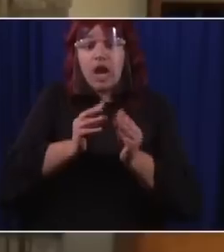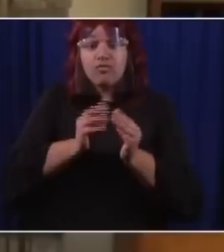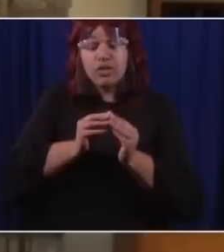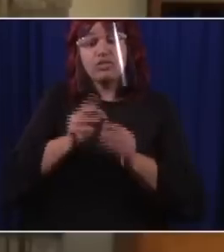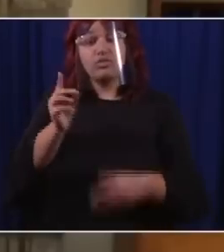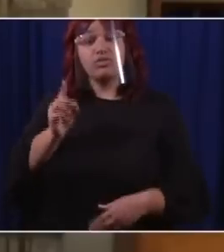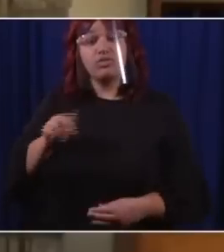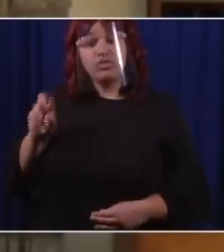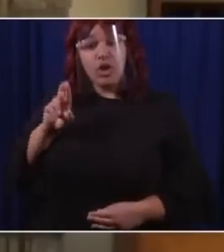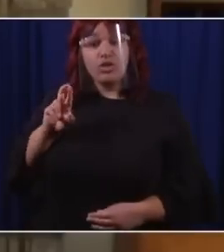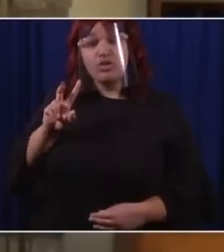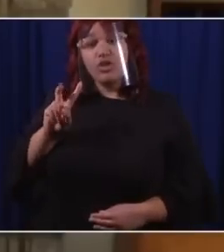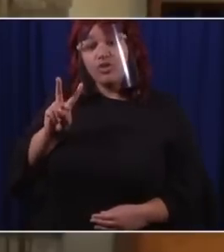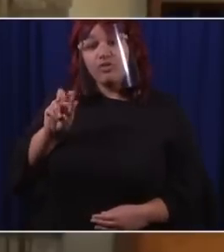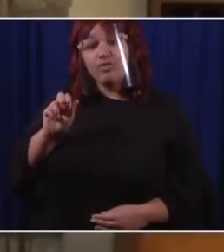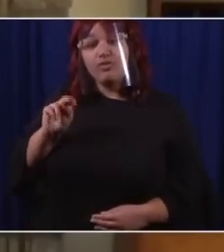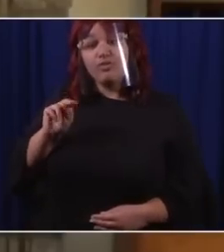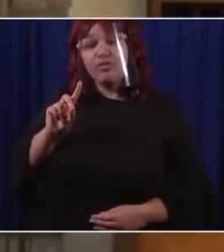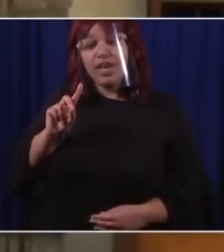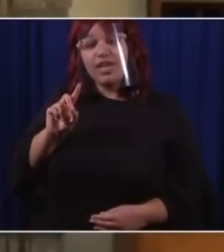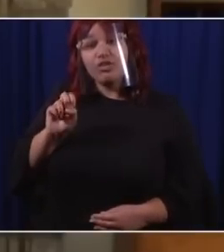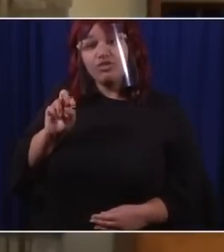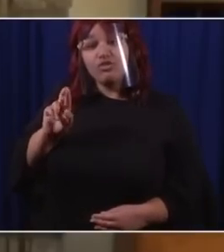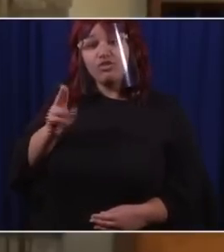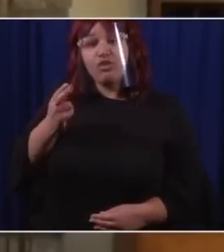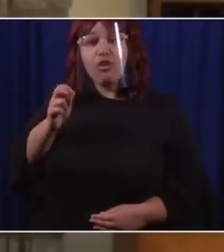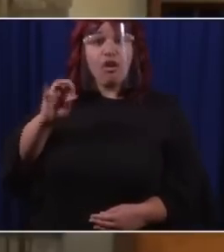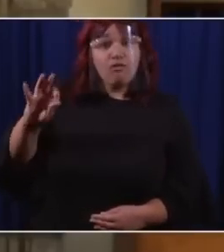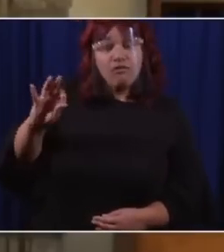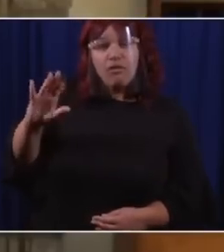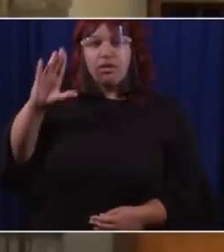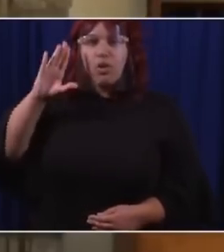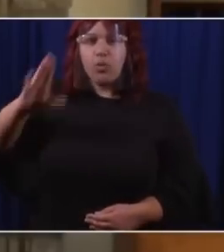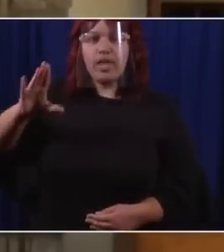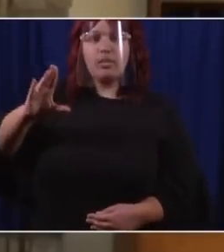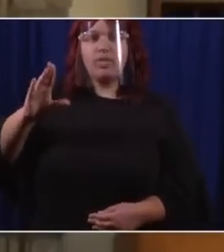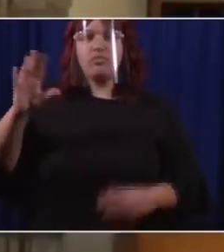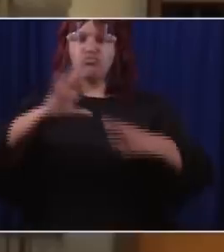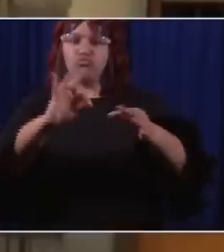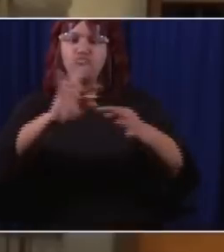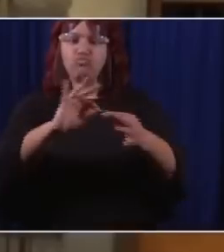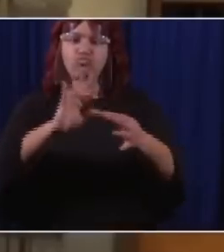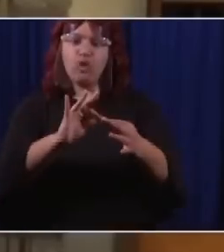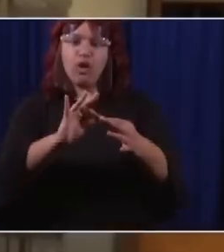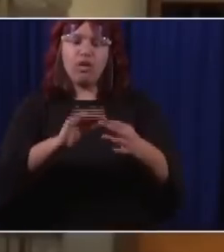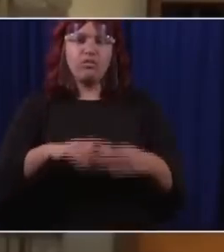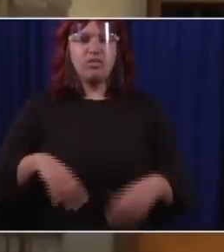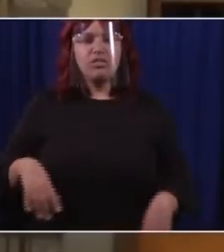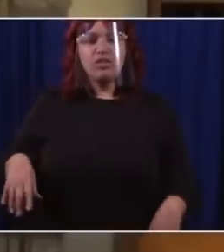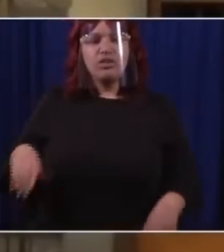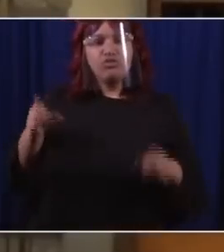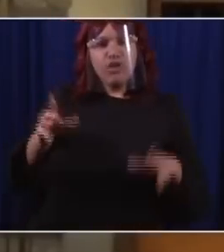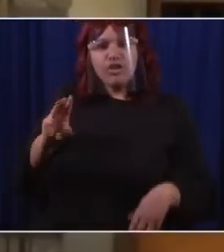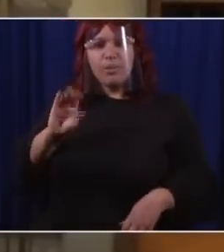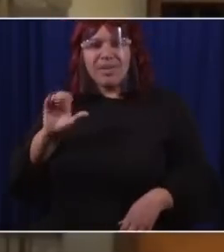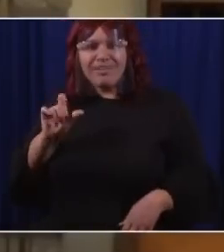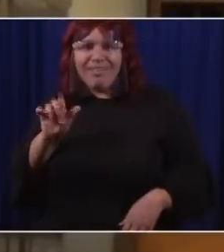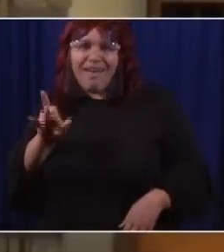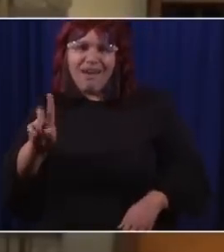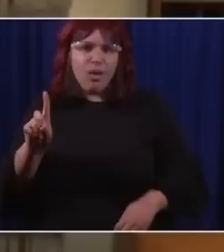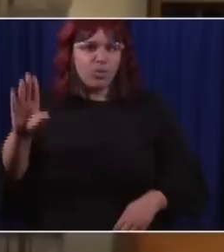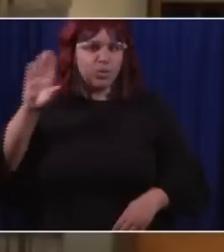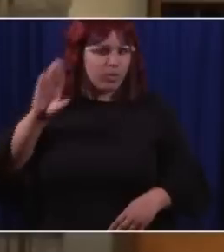there? Is Stephanie McLeod more of a budget side person? How does that all work? No, they both have my ear. They're both intimately involved in what we